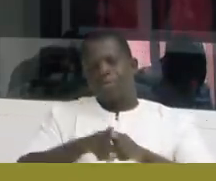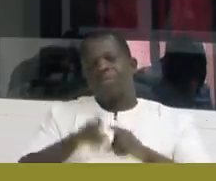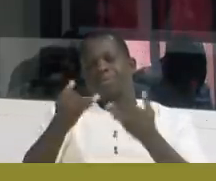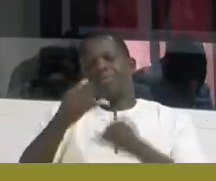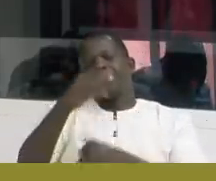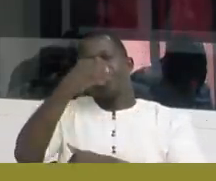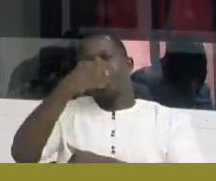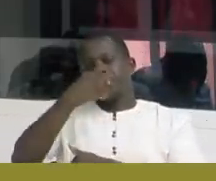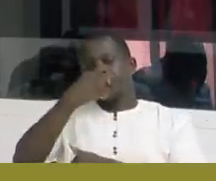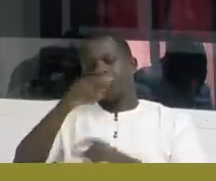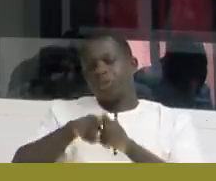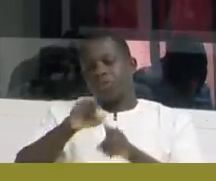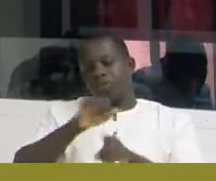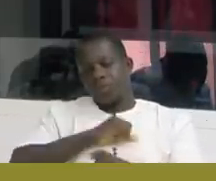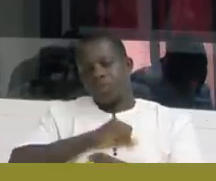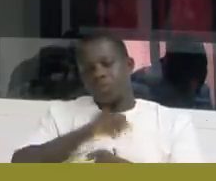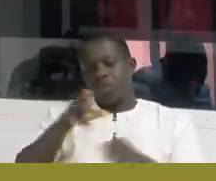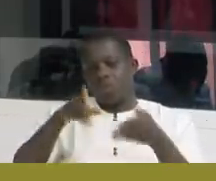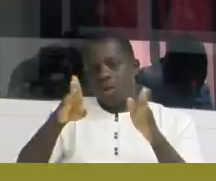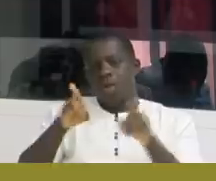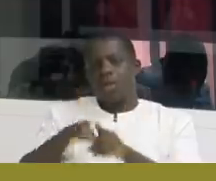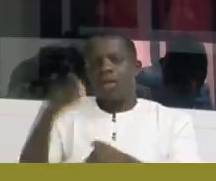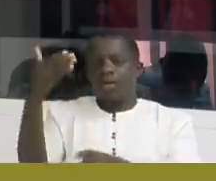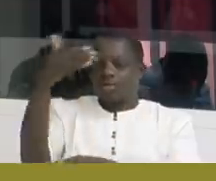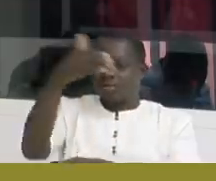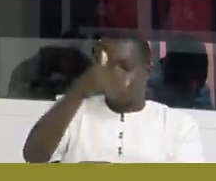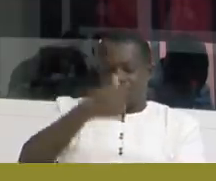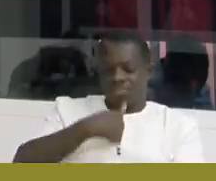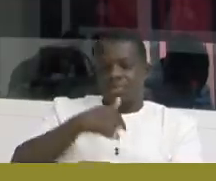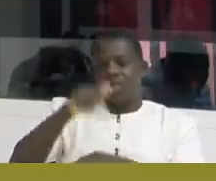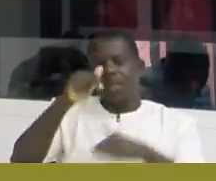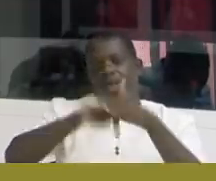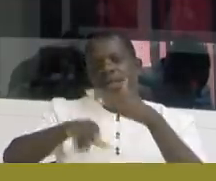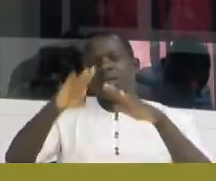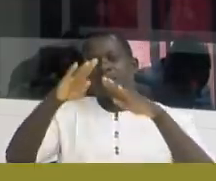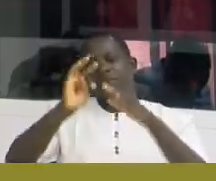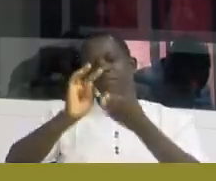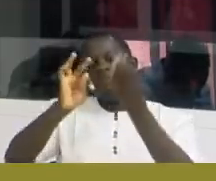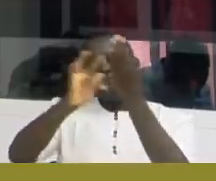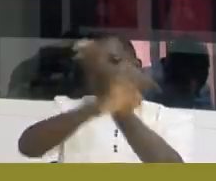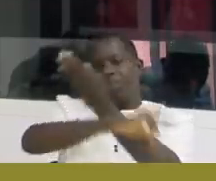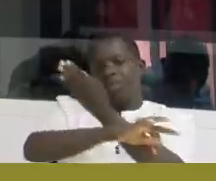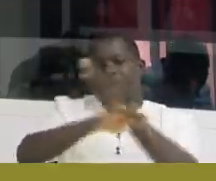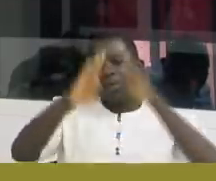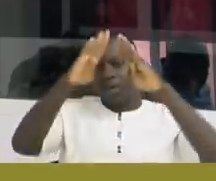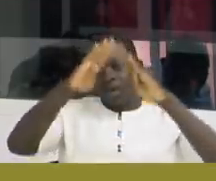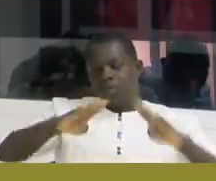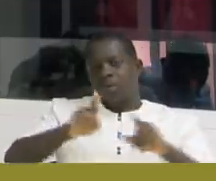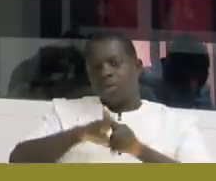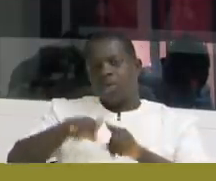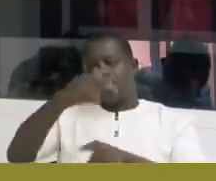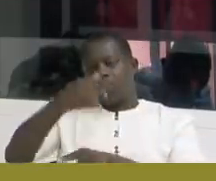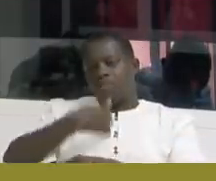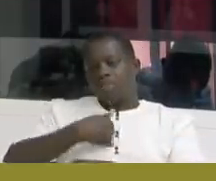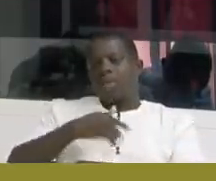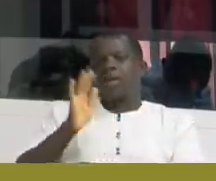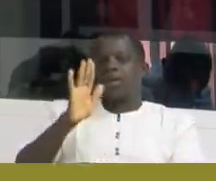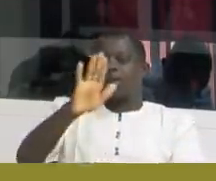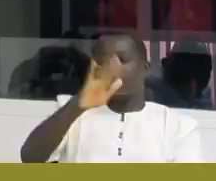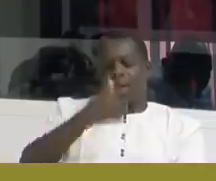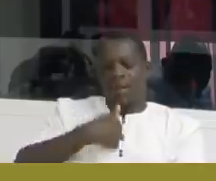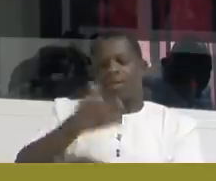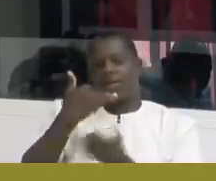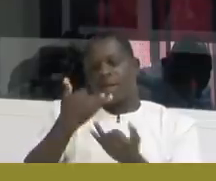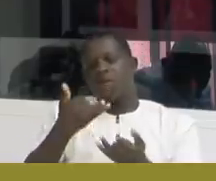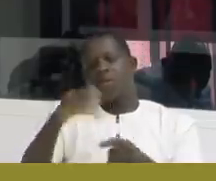this particular evening, he visited me in the Fajara residence. But for me later, I come to